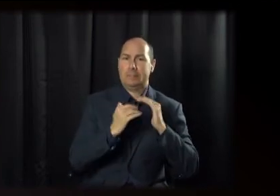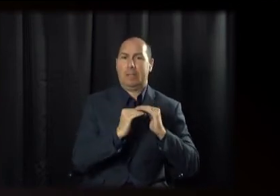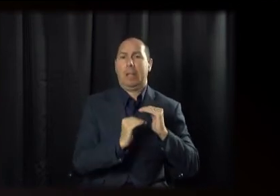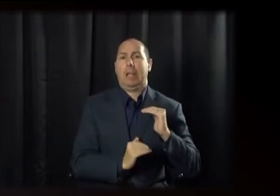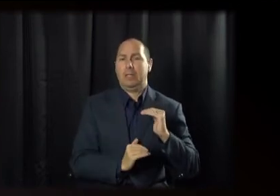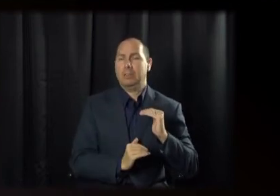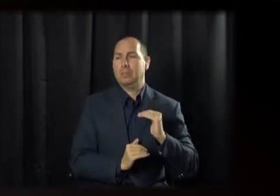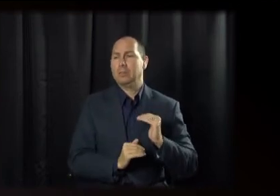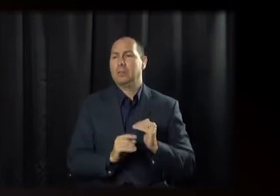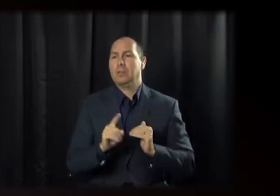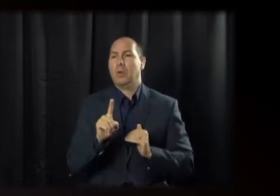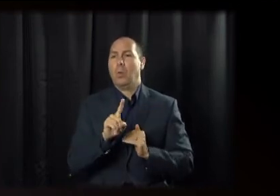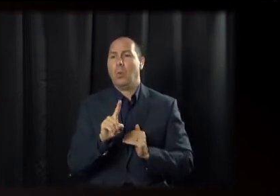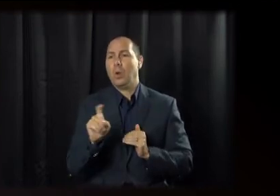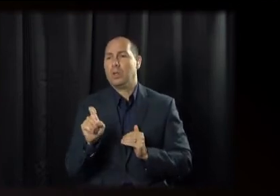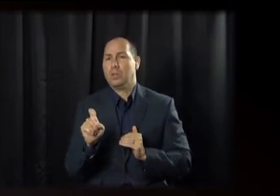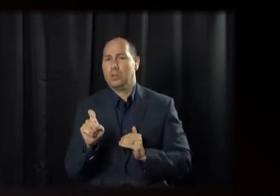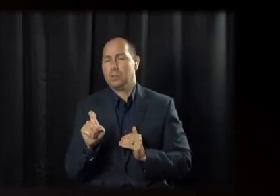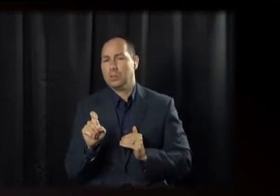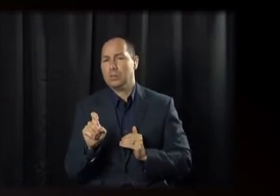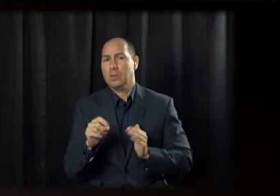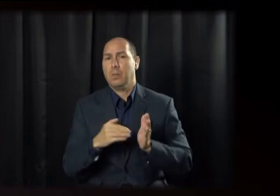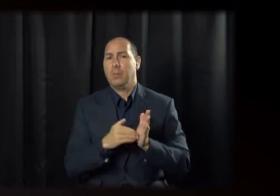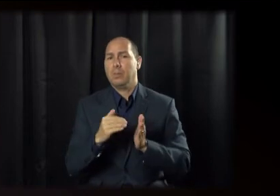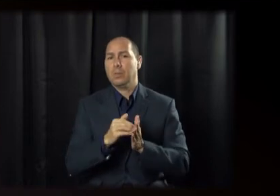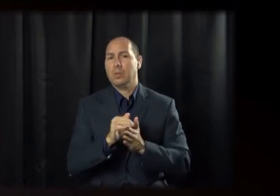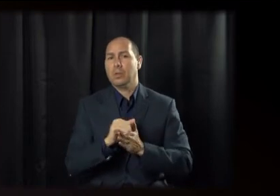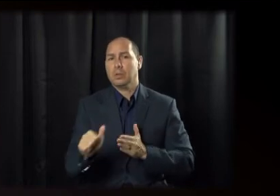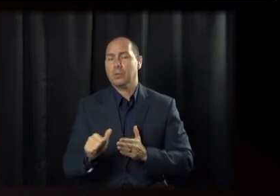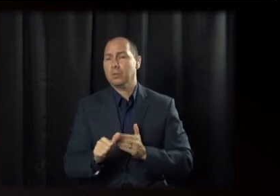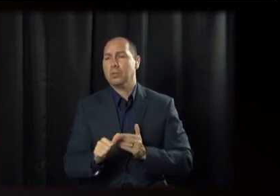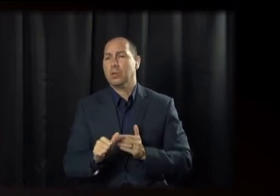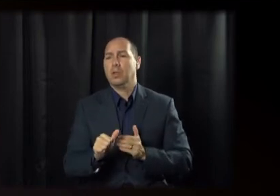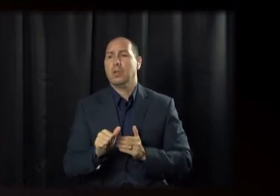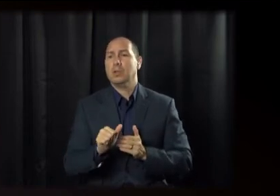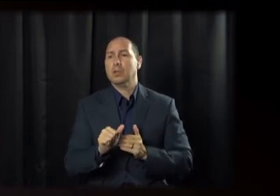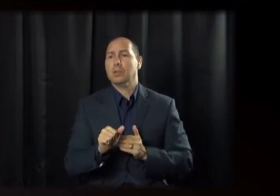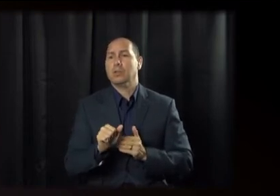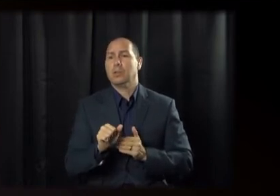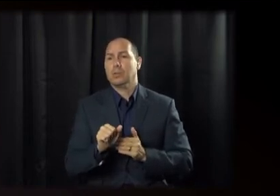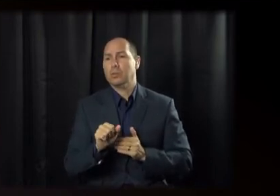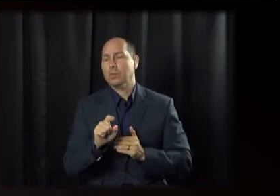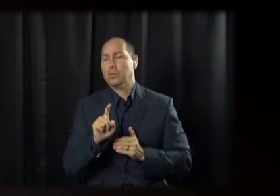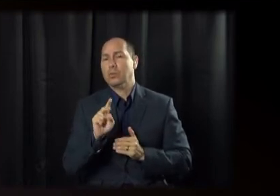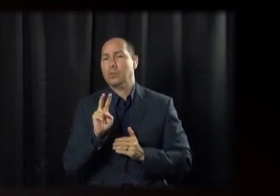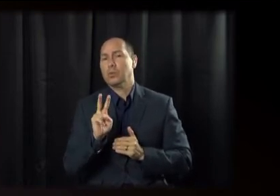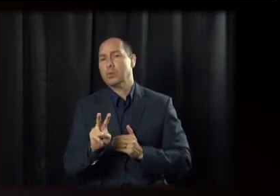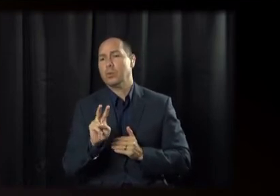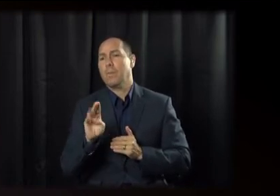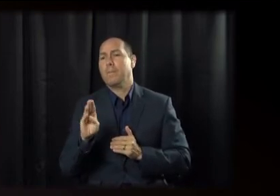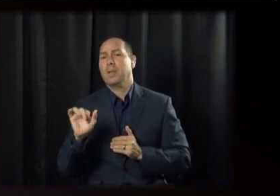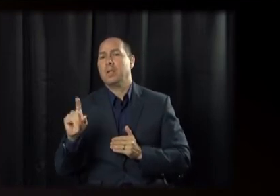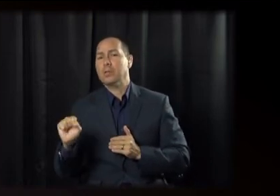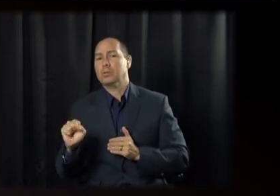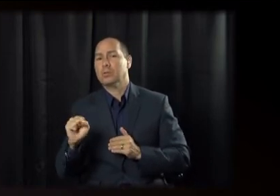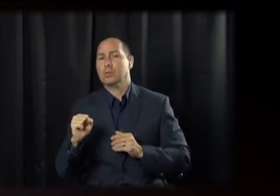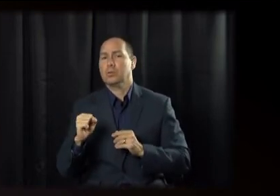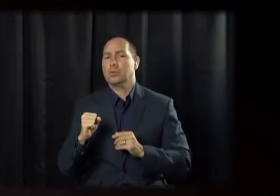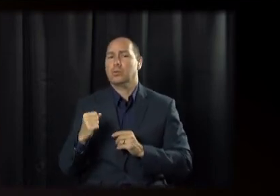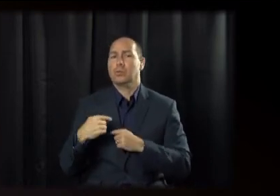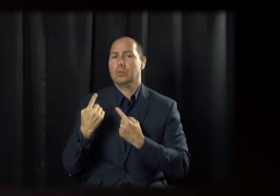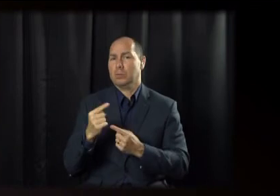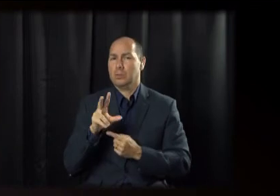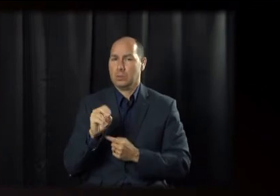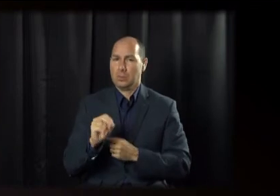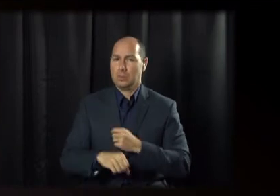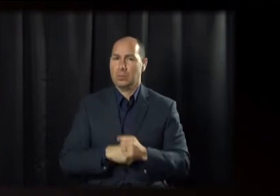and a cumulative deficit of $3.2 billion over 30 years. The fiscal plan sets the Commonwealth transfer to equal the